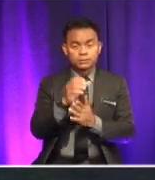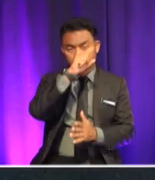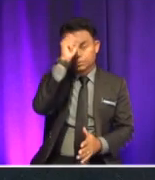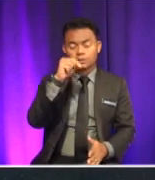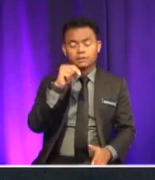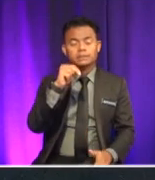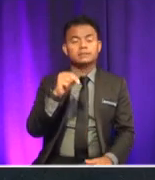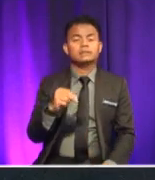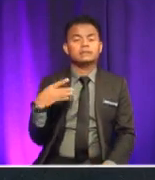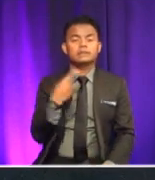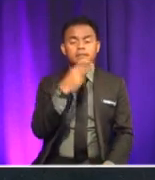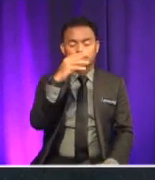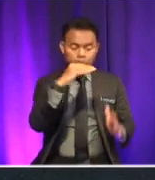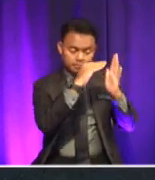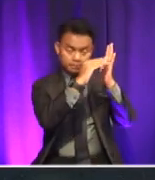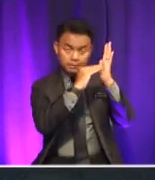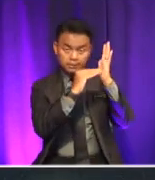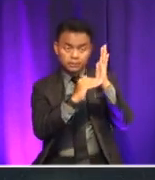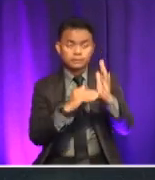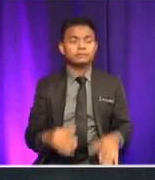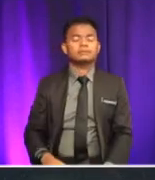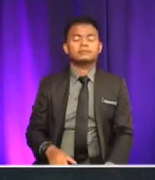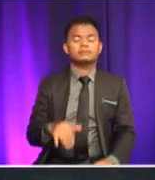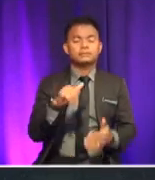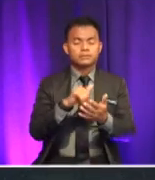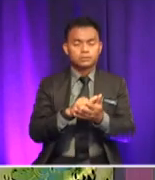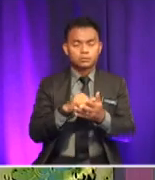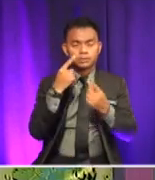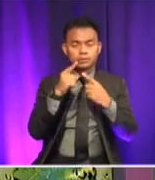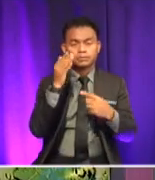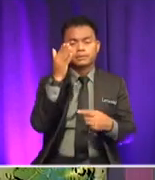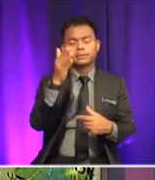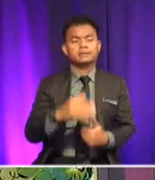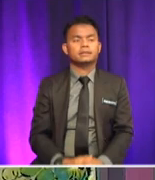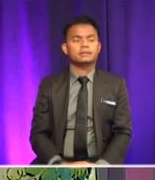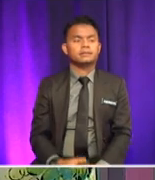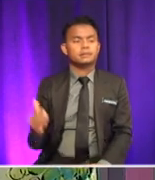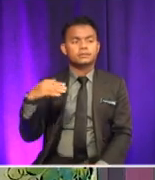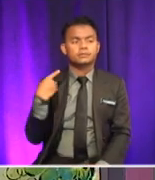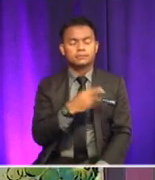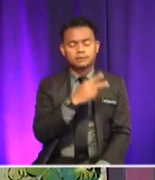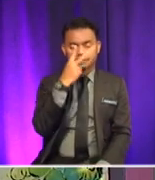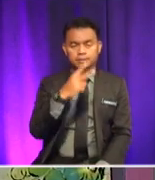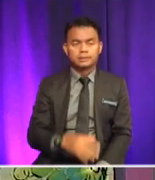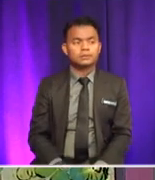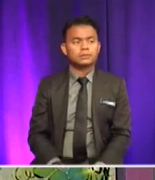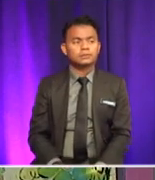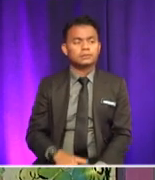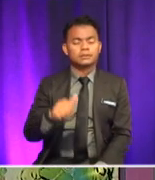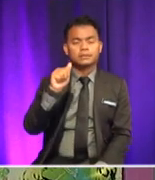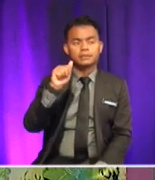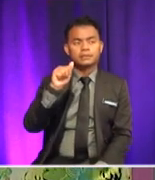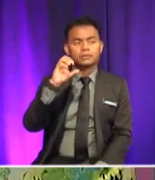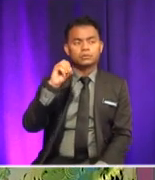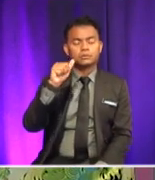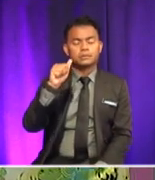unpack that, and how we're going to elaborate it? And that's your answer. So let's go to the AOs. So we were talking about AOs. So what exactly